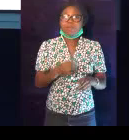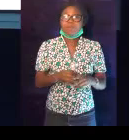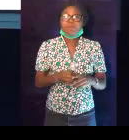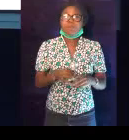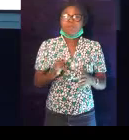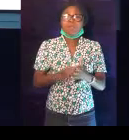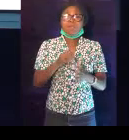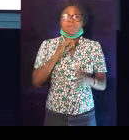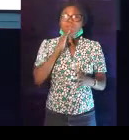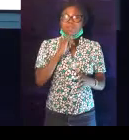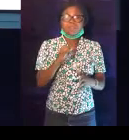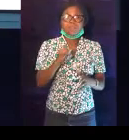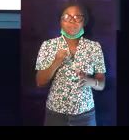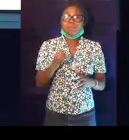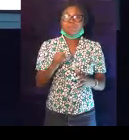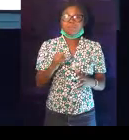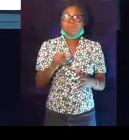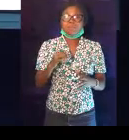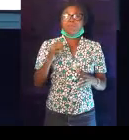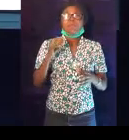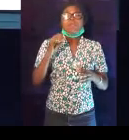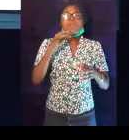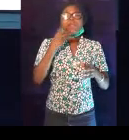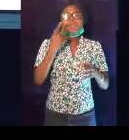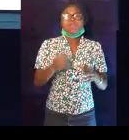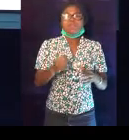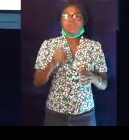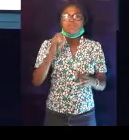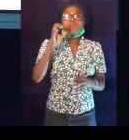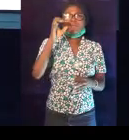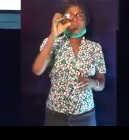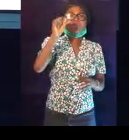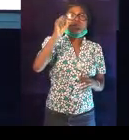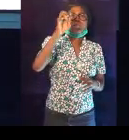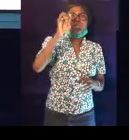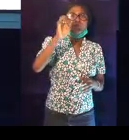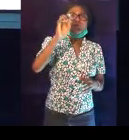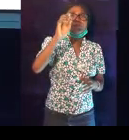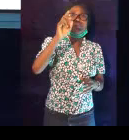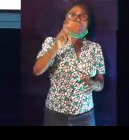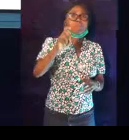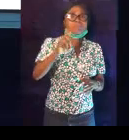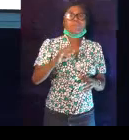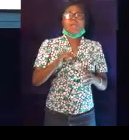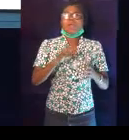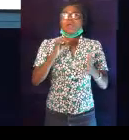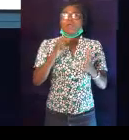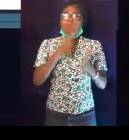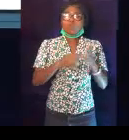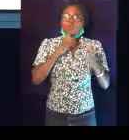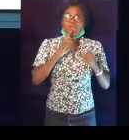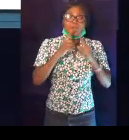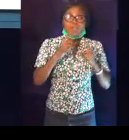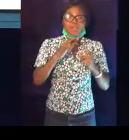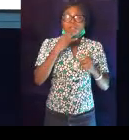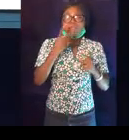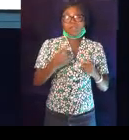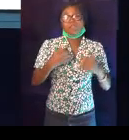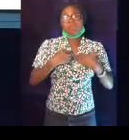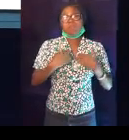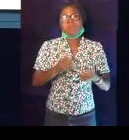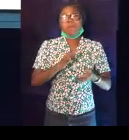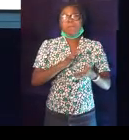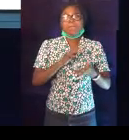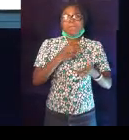the next one, and that is sex. Say that, sex. Sex we are referring to here talk about